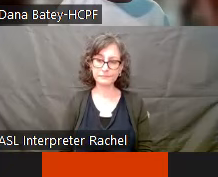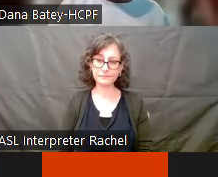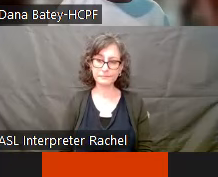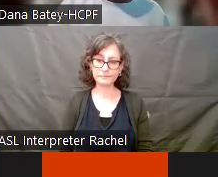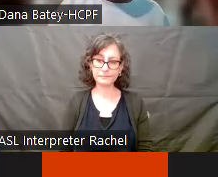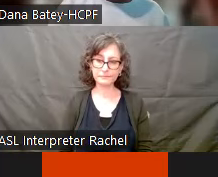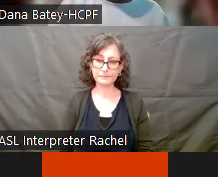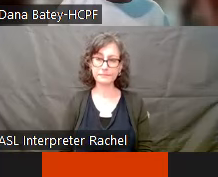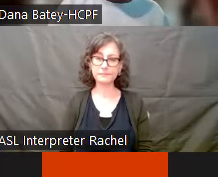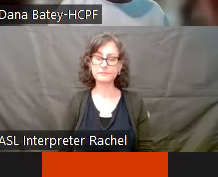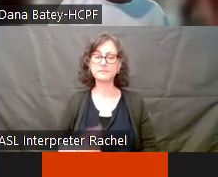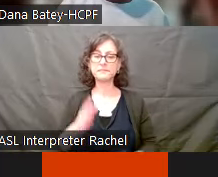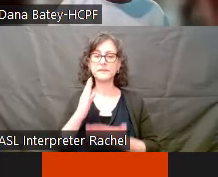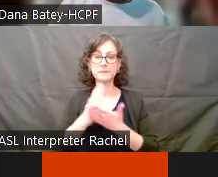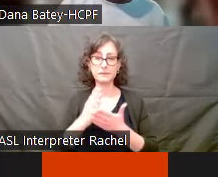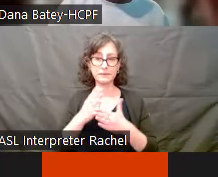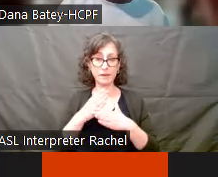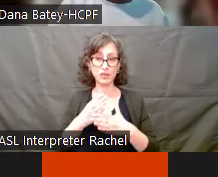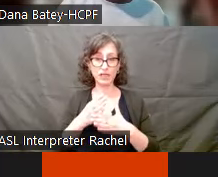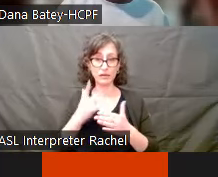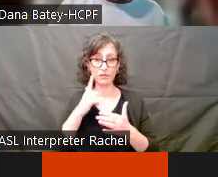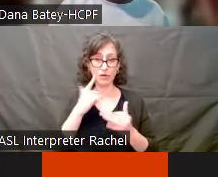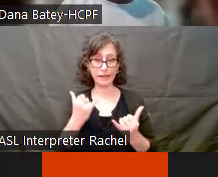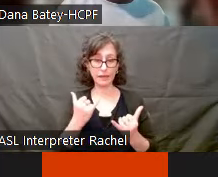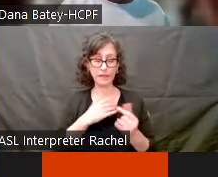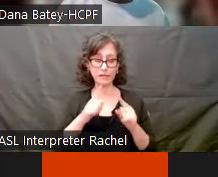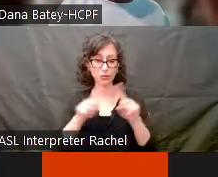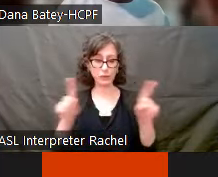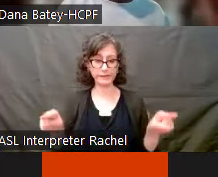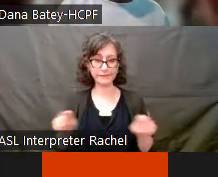I'll stop sharing my screen.